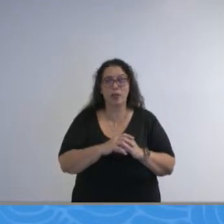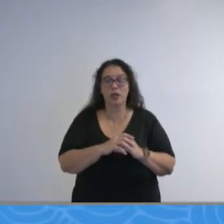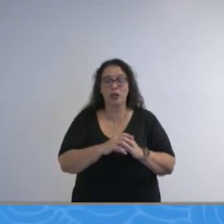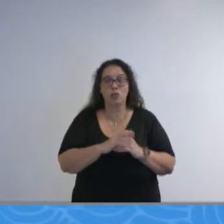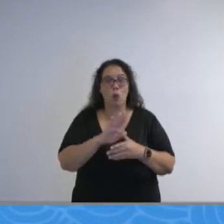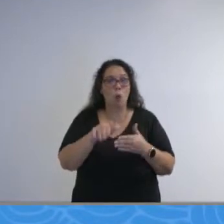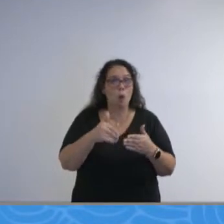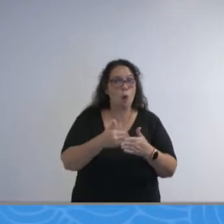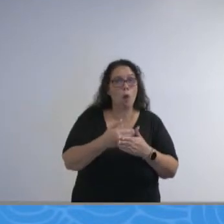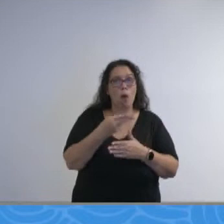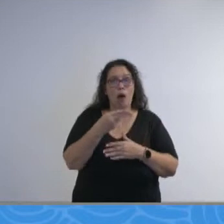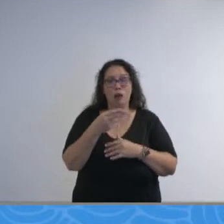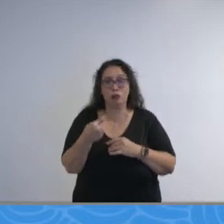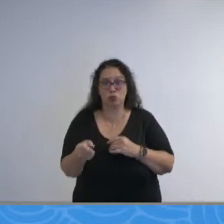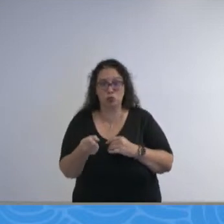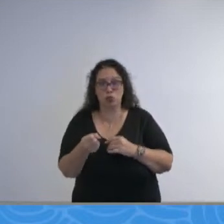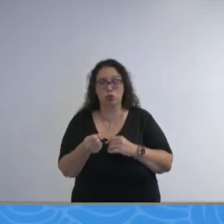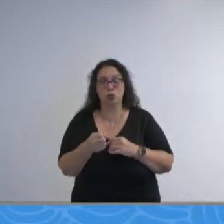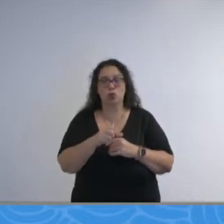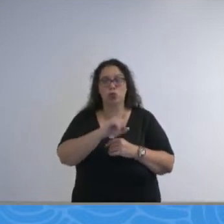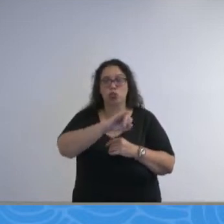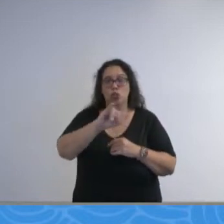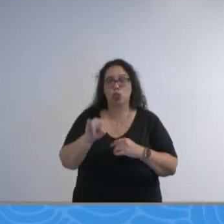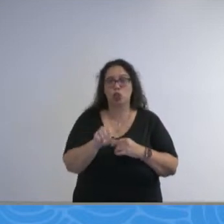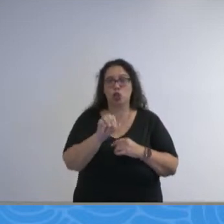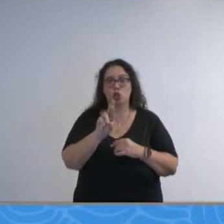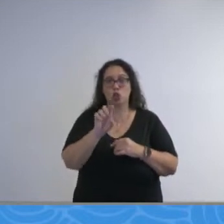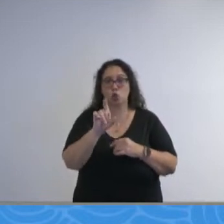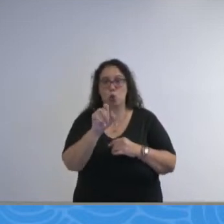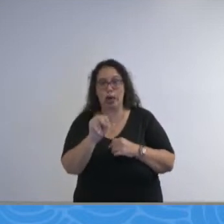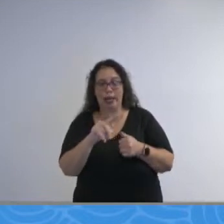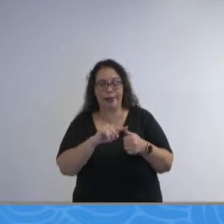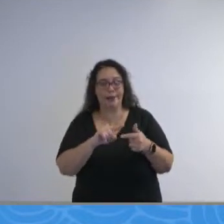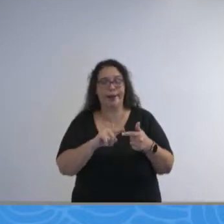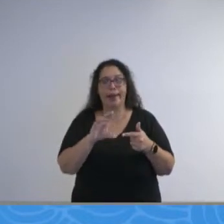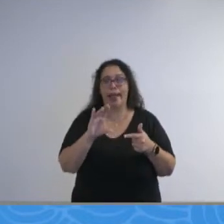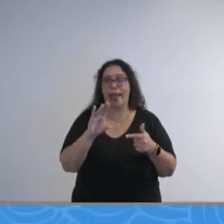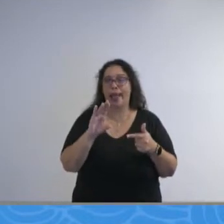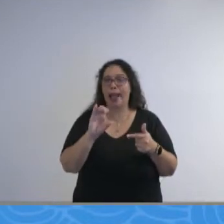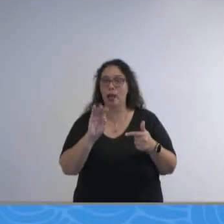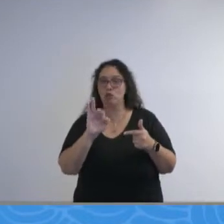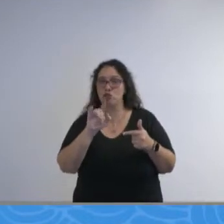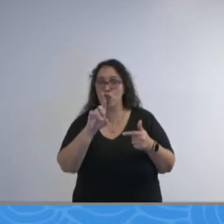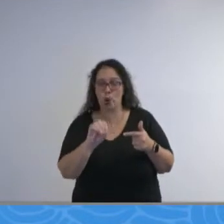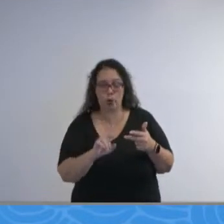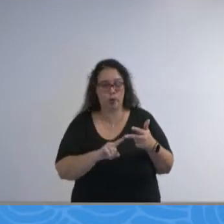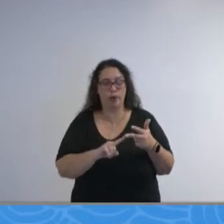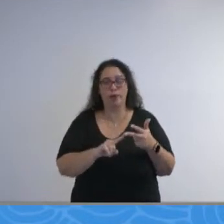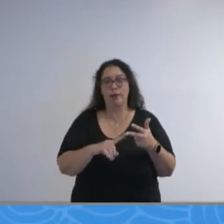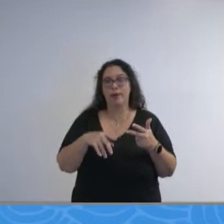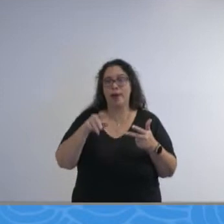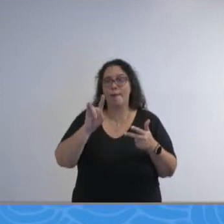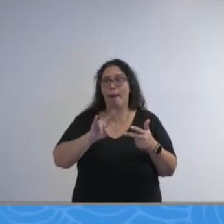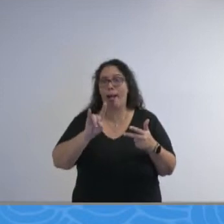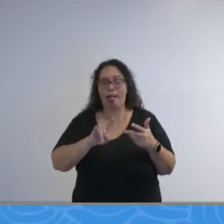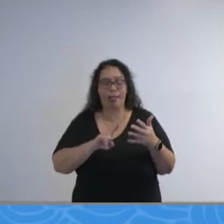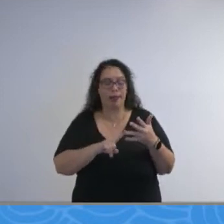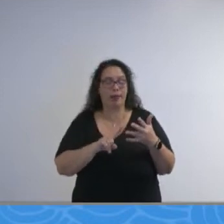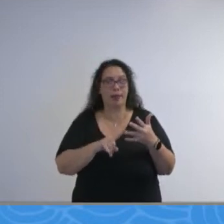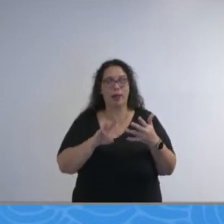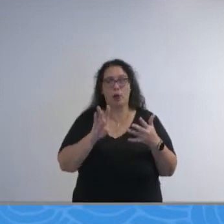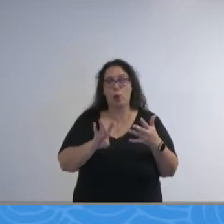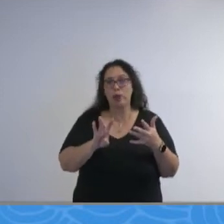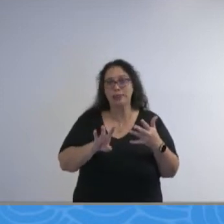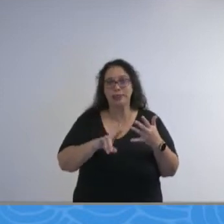school, and so when we're talking Jordan, Cabrillo, Pauley, Milliken, Lakewood, Wilson, Milliken,